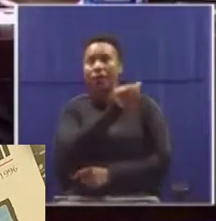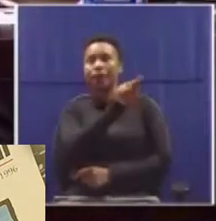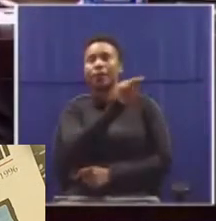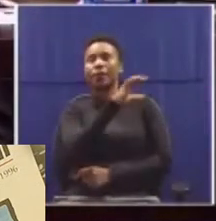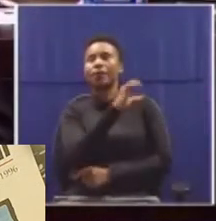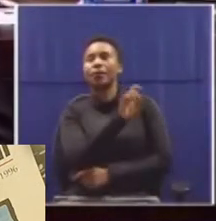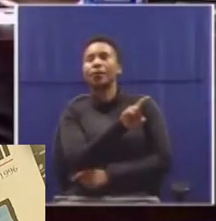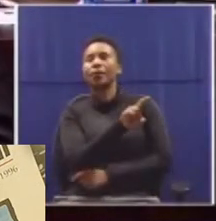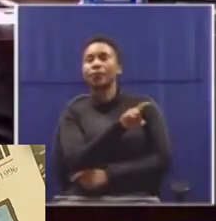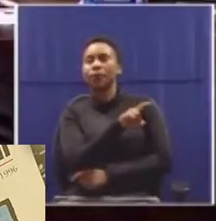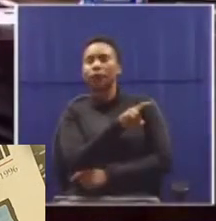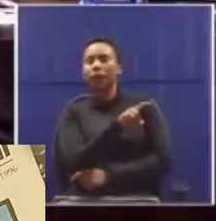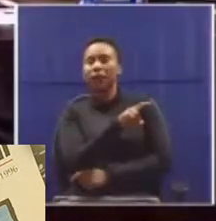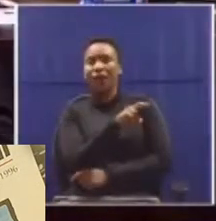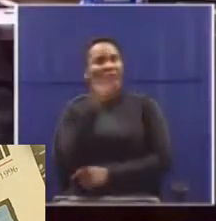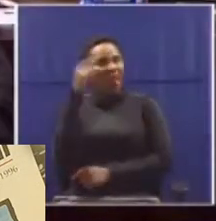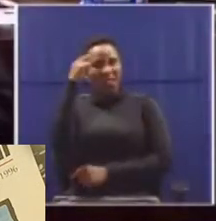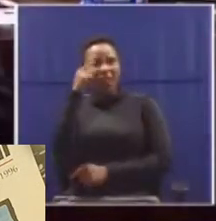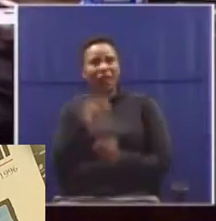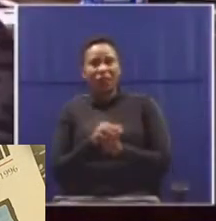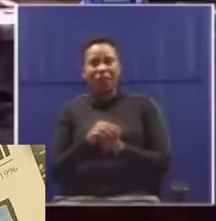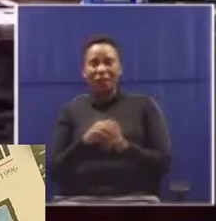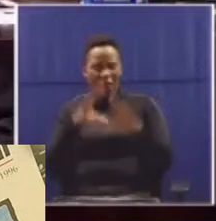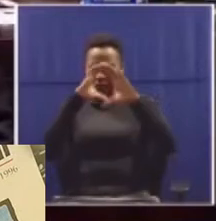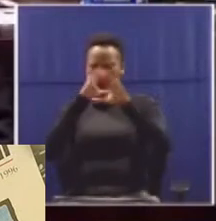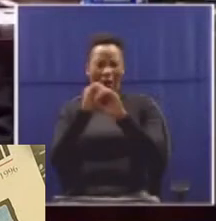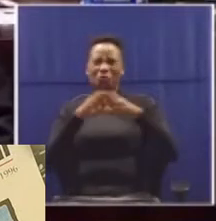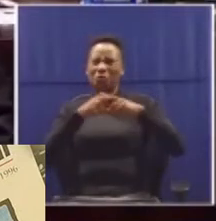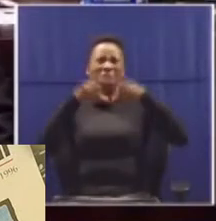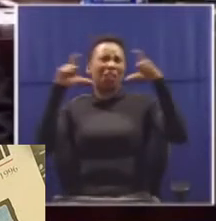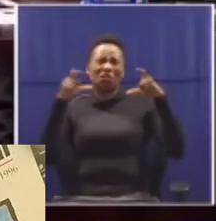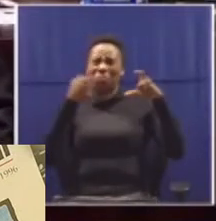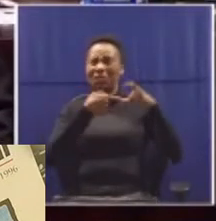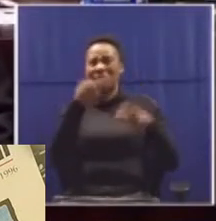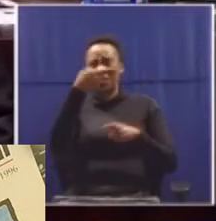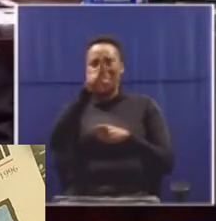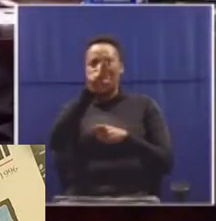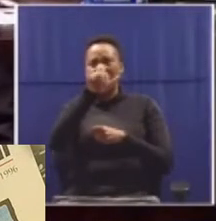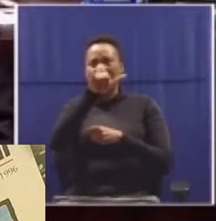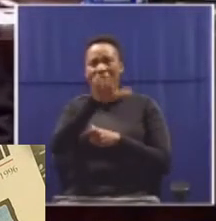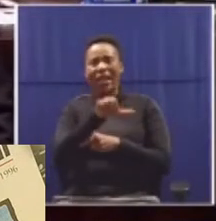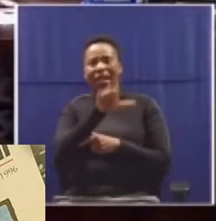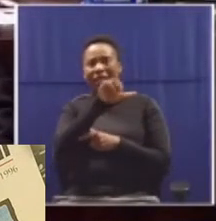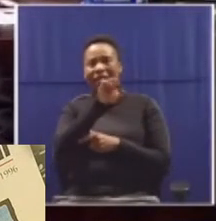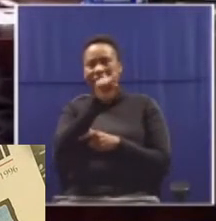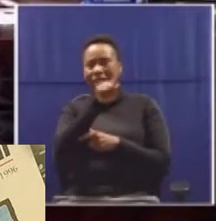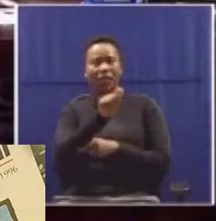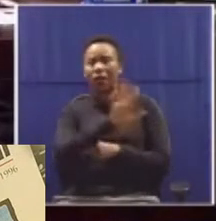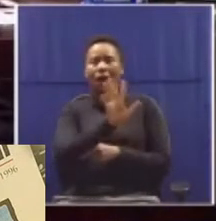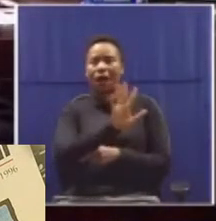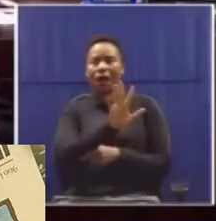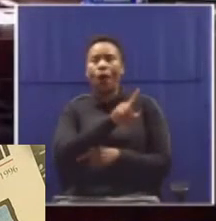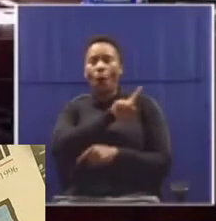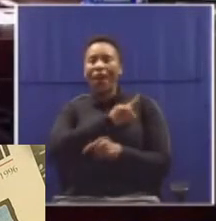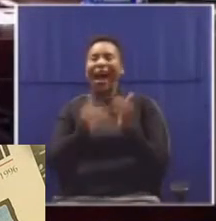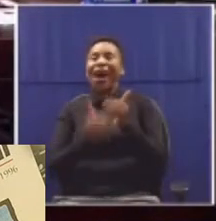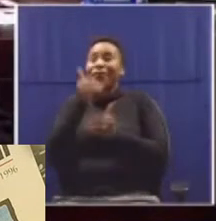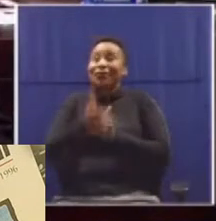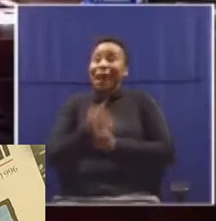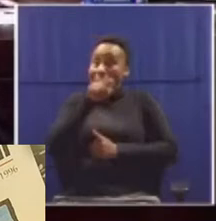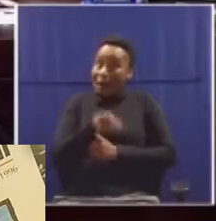him I don't think you must pay too much attention to this great listing because after the grade listing